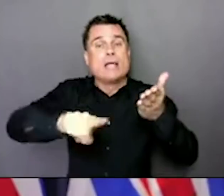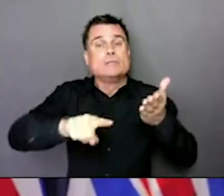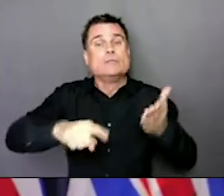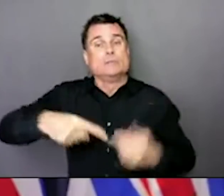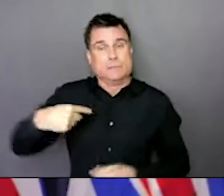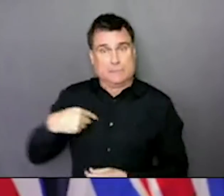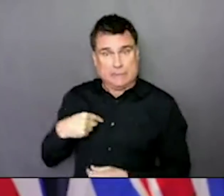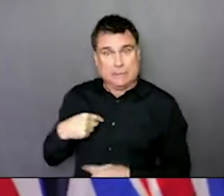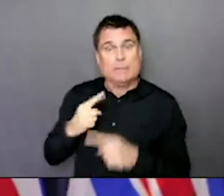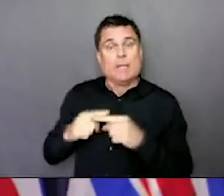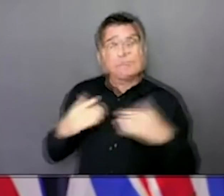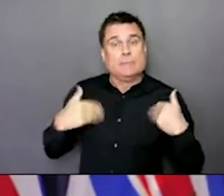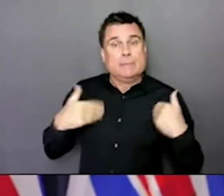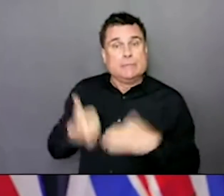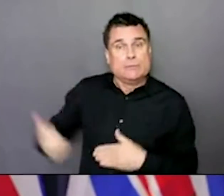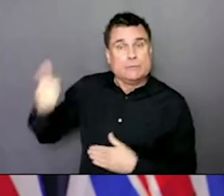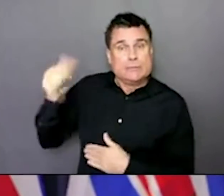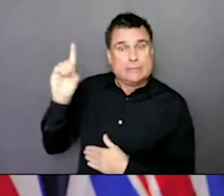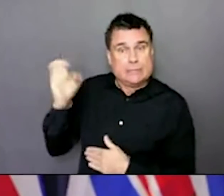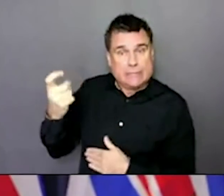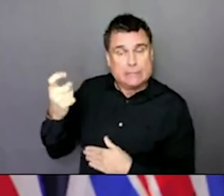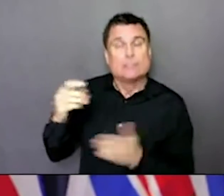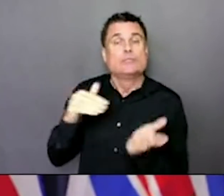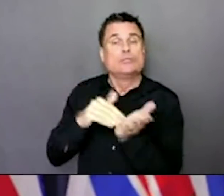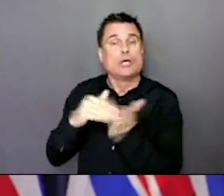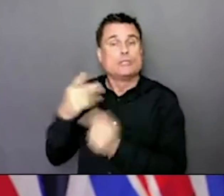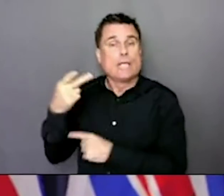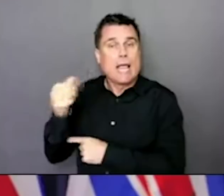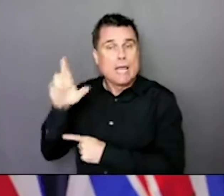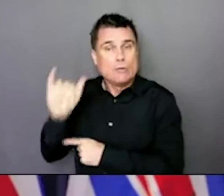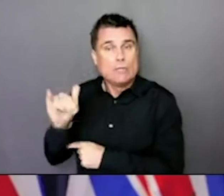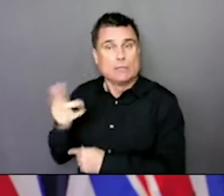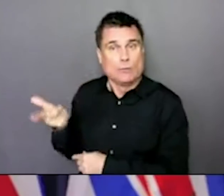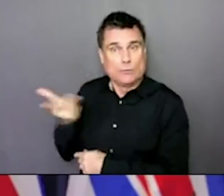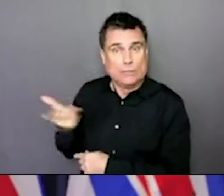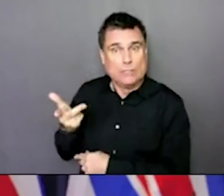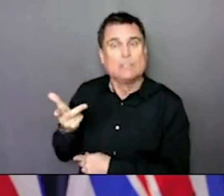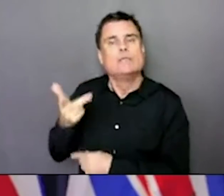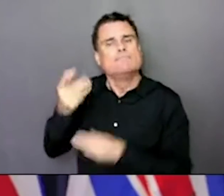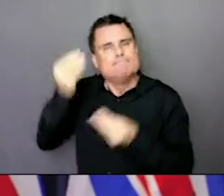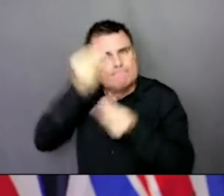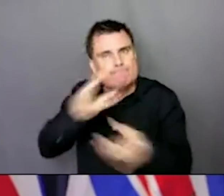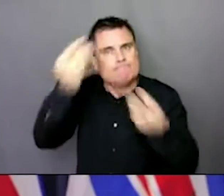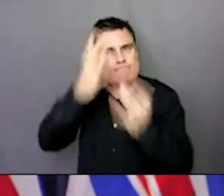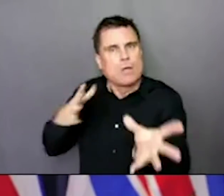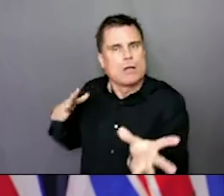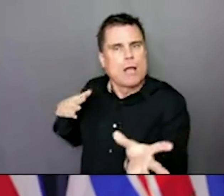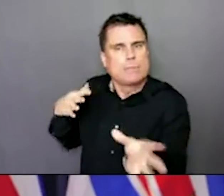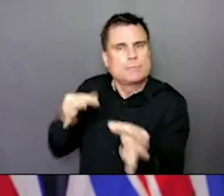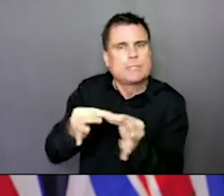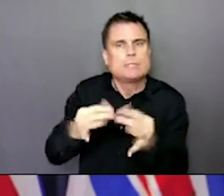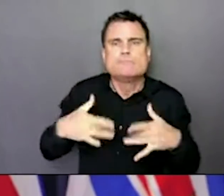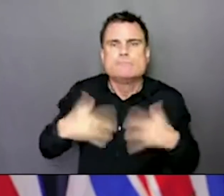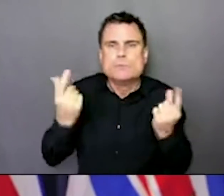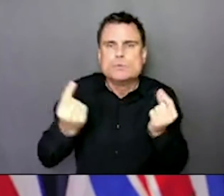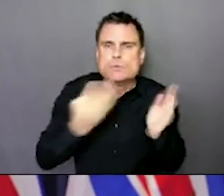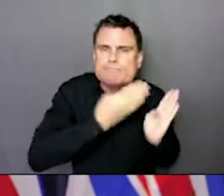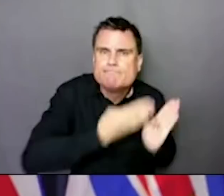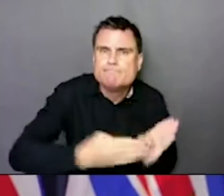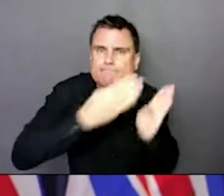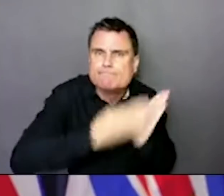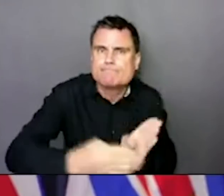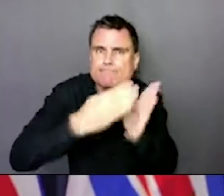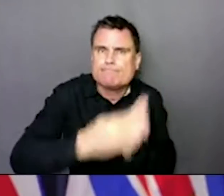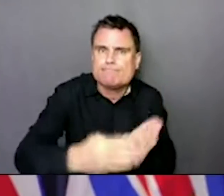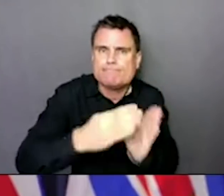update on the vaccine strategy, I think it's important for British Columbians to understand, as a rule of thumb, our primary focus has been and will